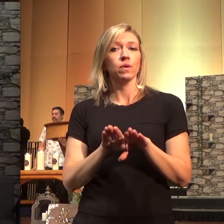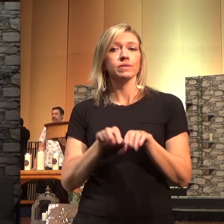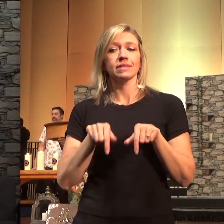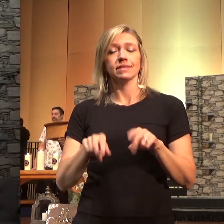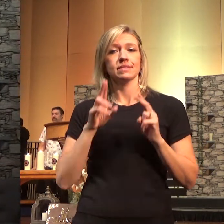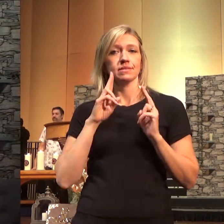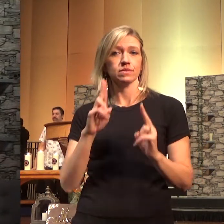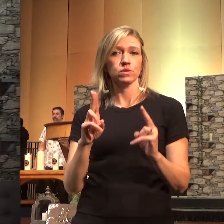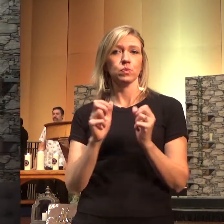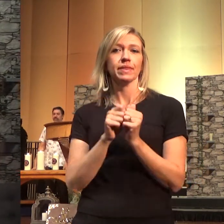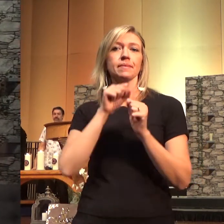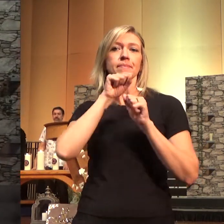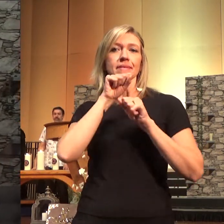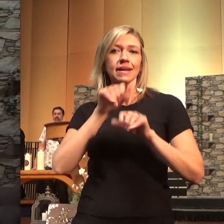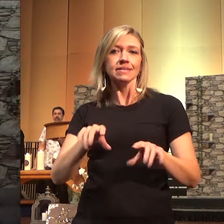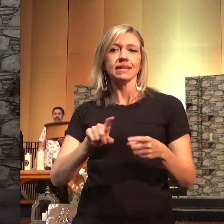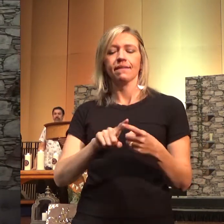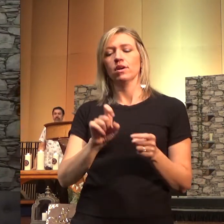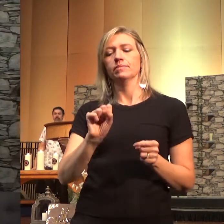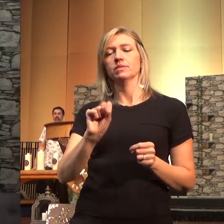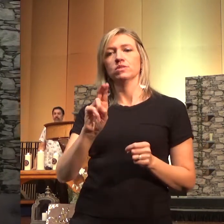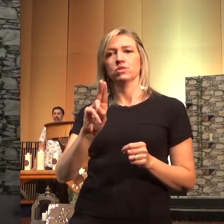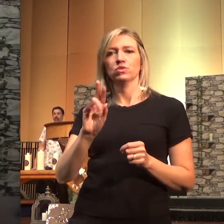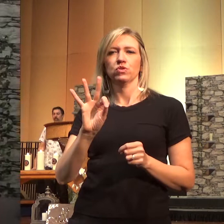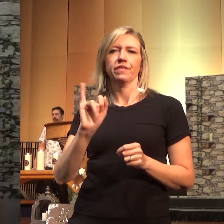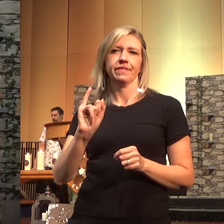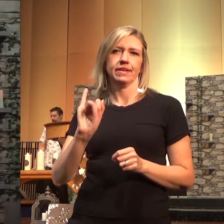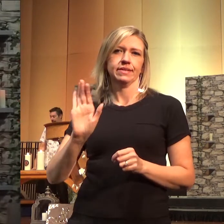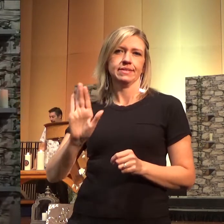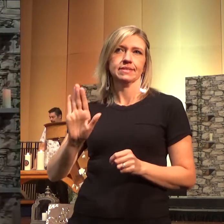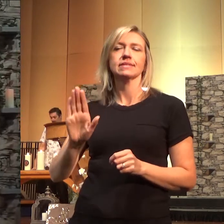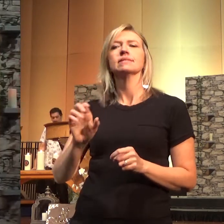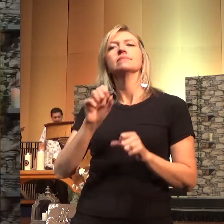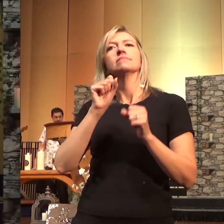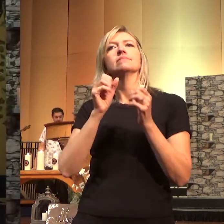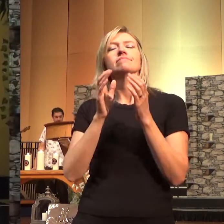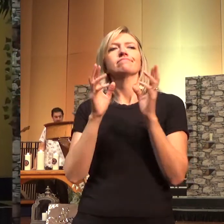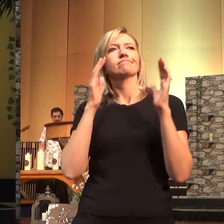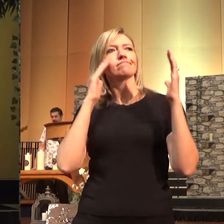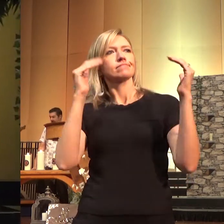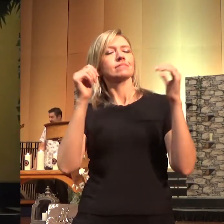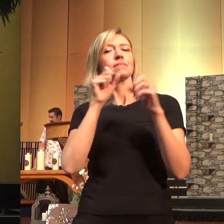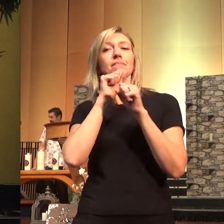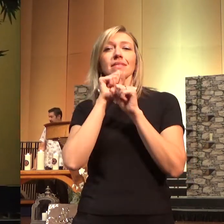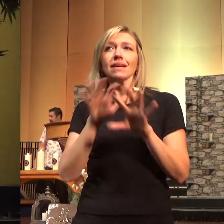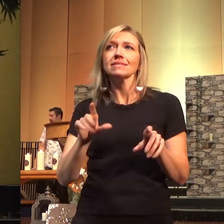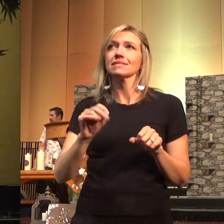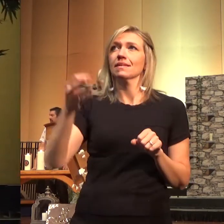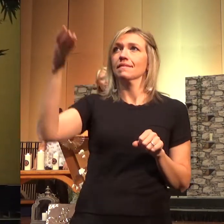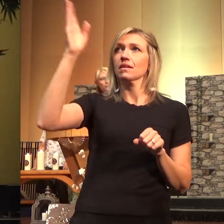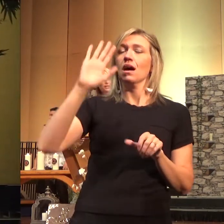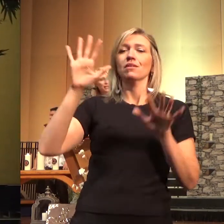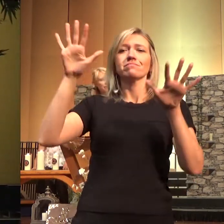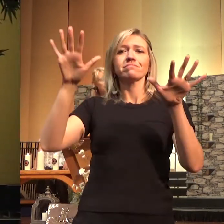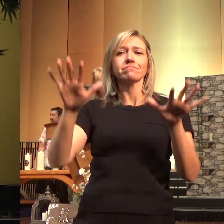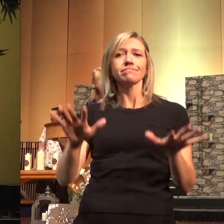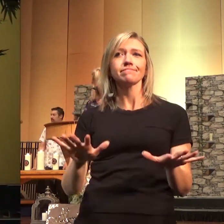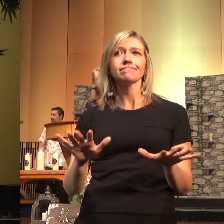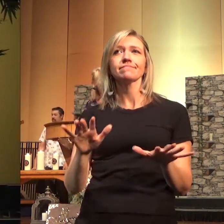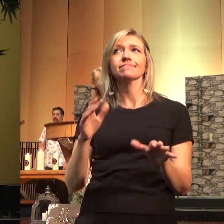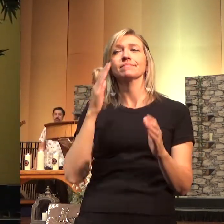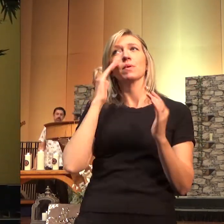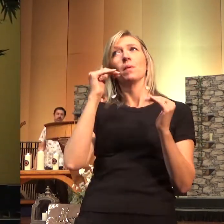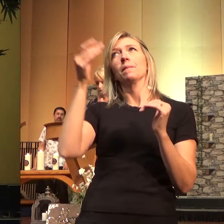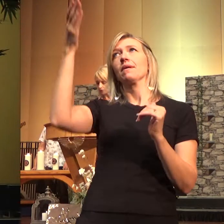So we close this honoring with a blessing from the Sufi tradition. May the blessings of God rest upon you. May